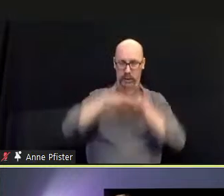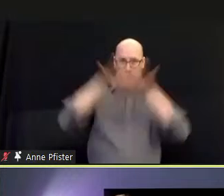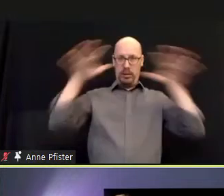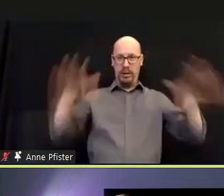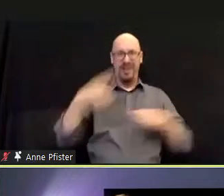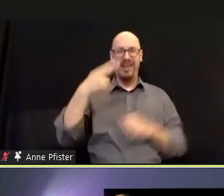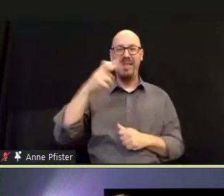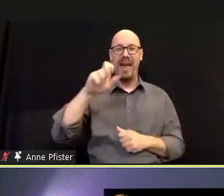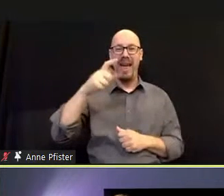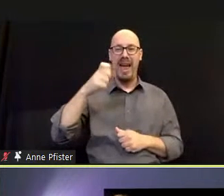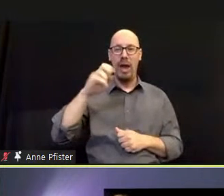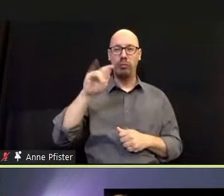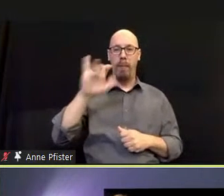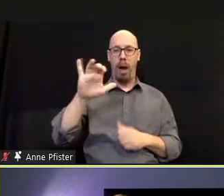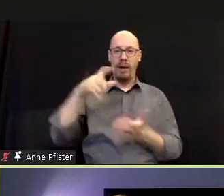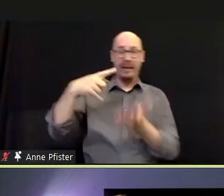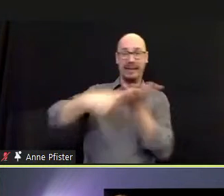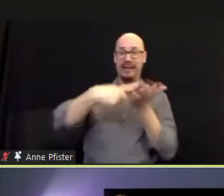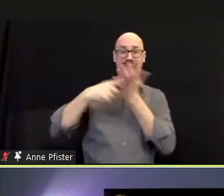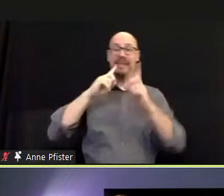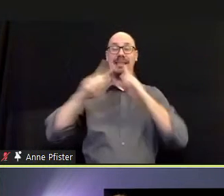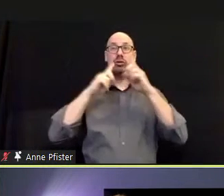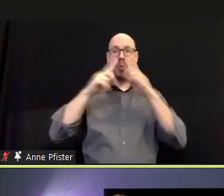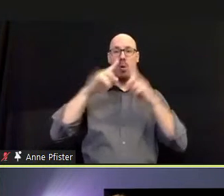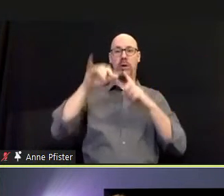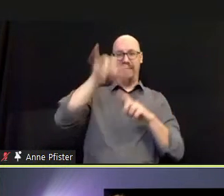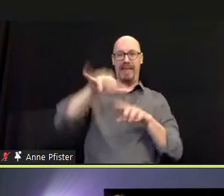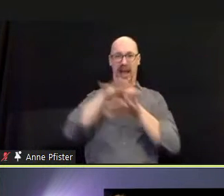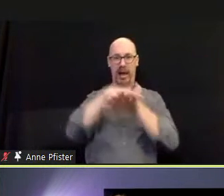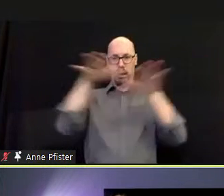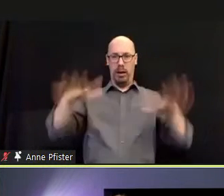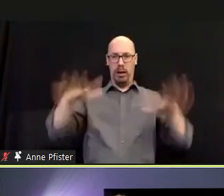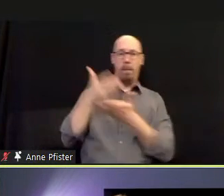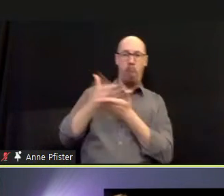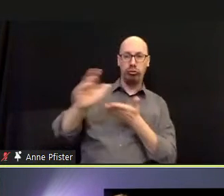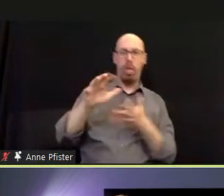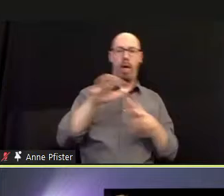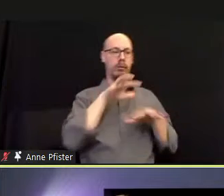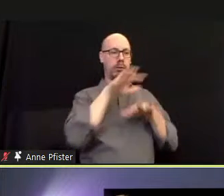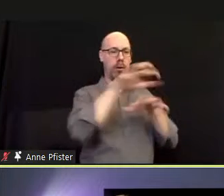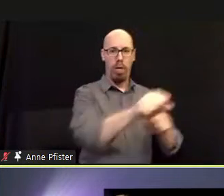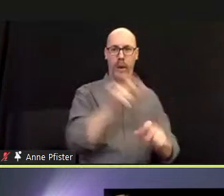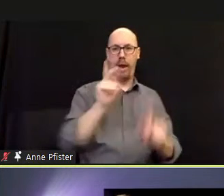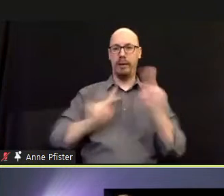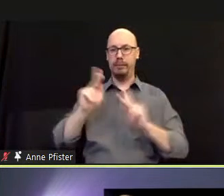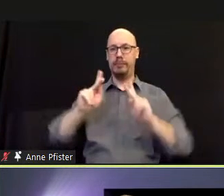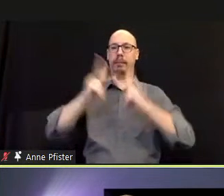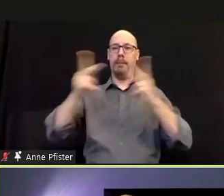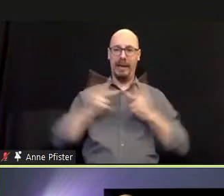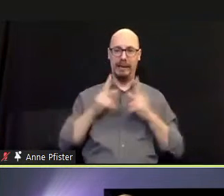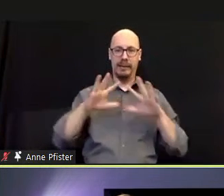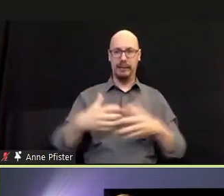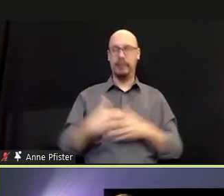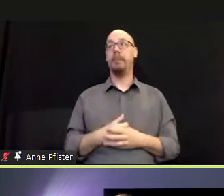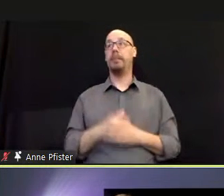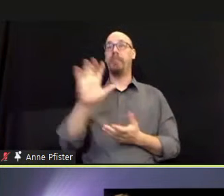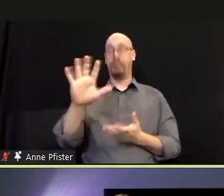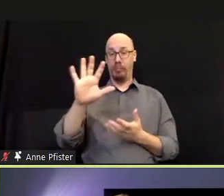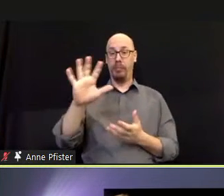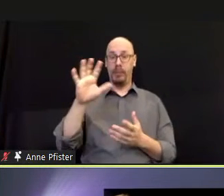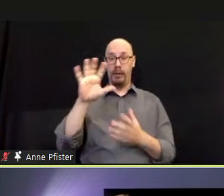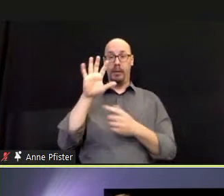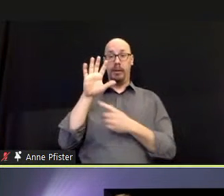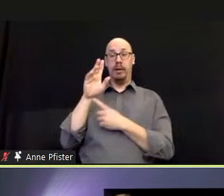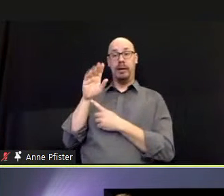that define center and margin in colonized spaces. But let me begin with the post-Soviet, but still